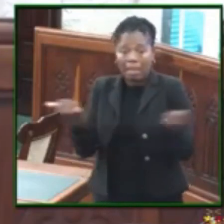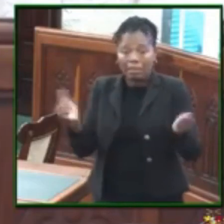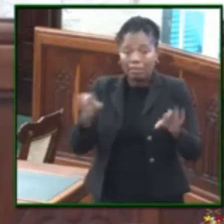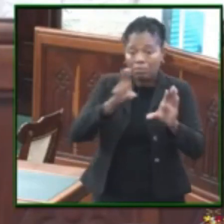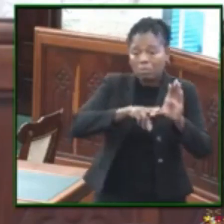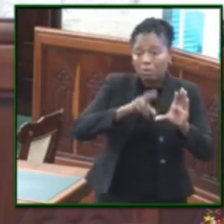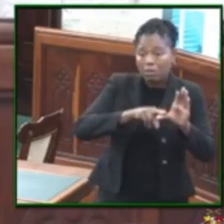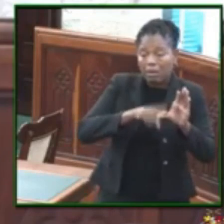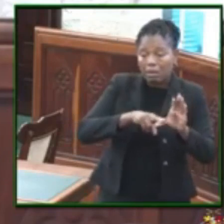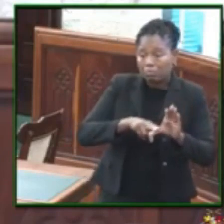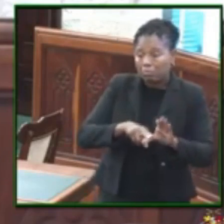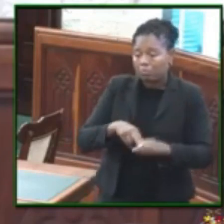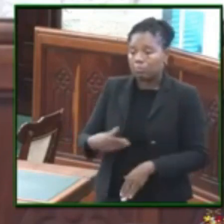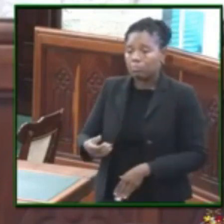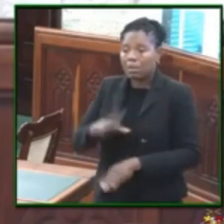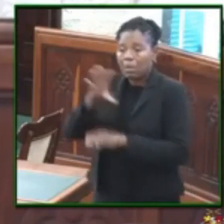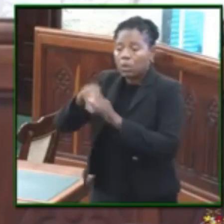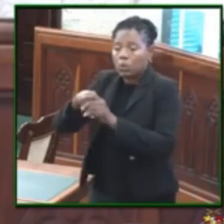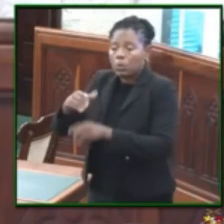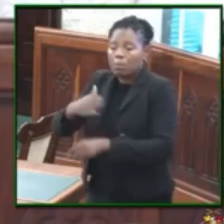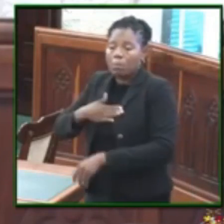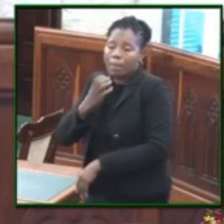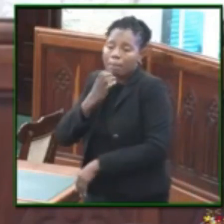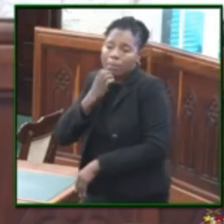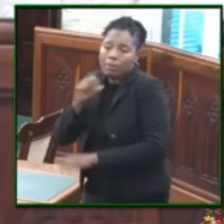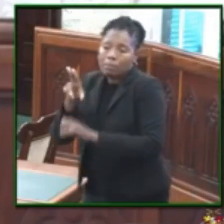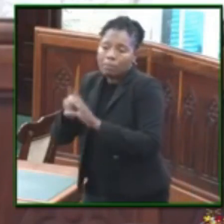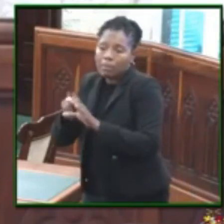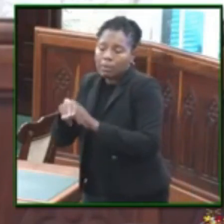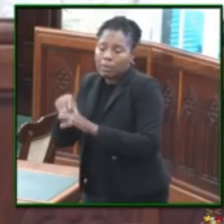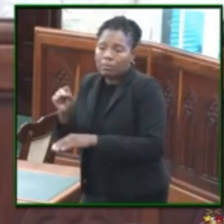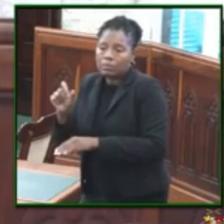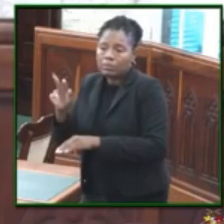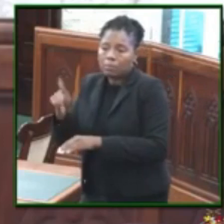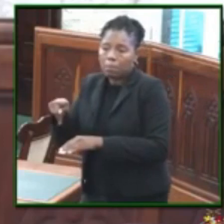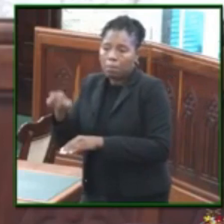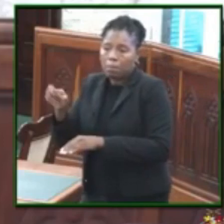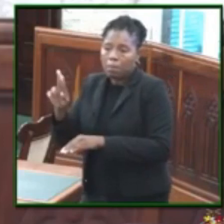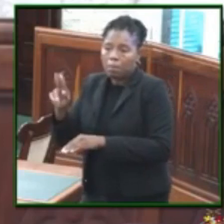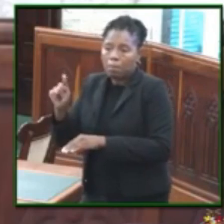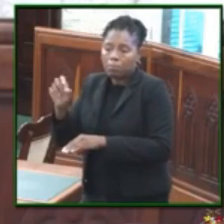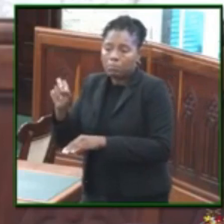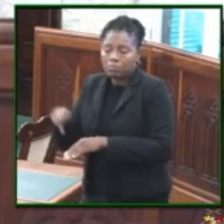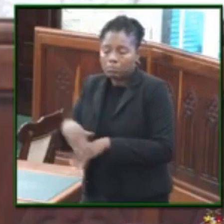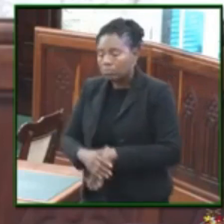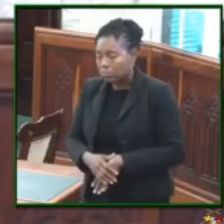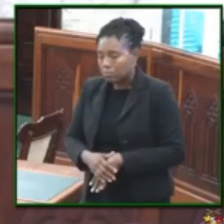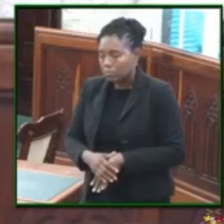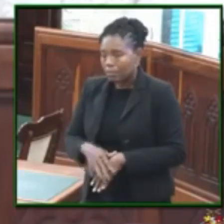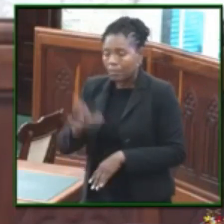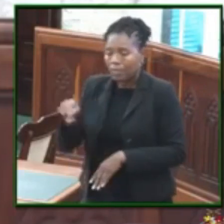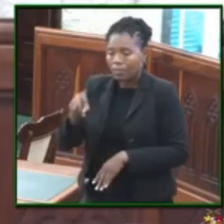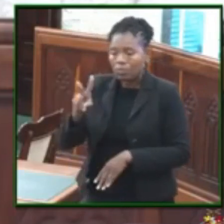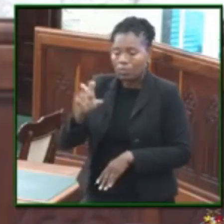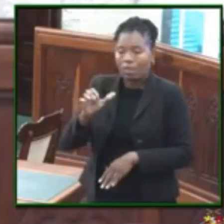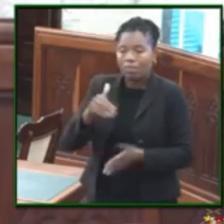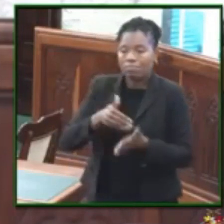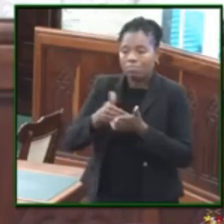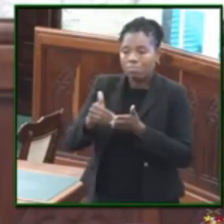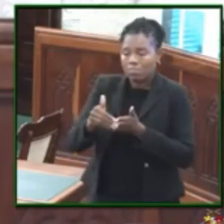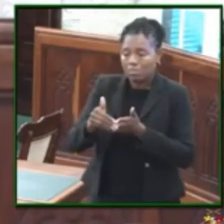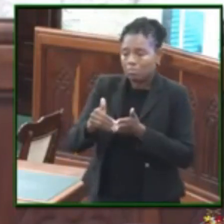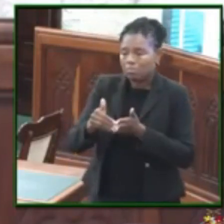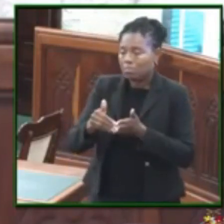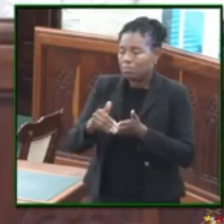including my beloved Spartan. Bought through that $25 million loan, and a time